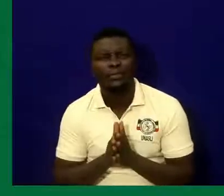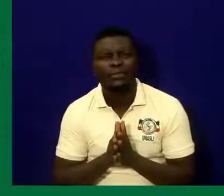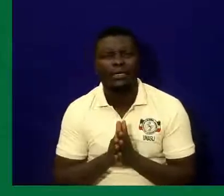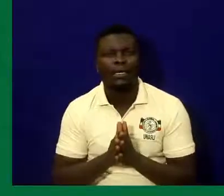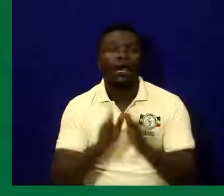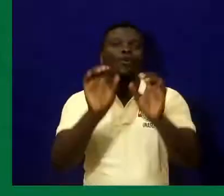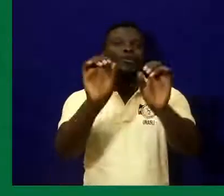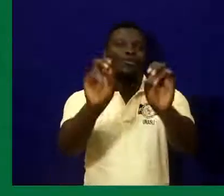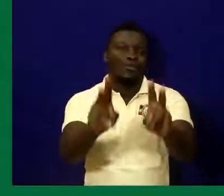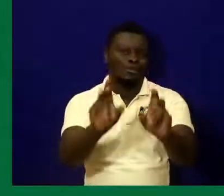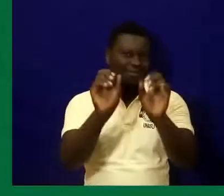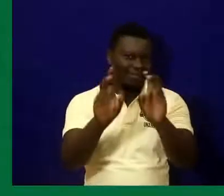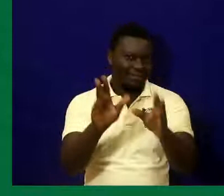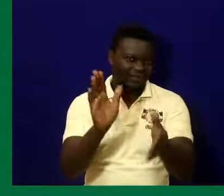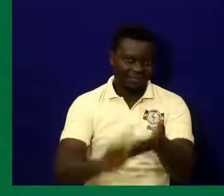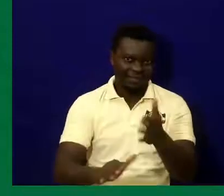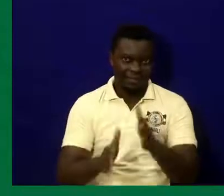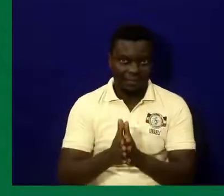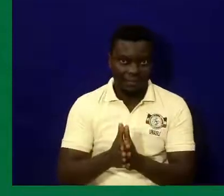Oh, nice.